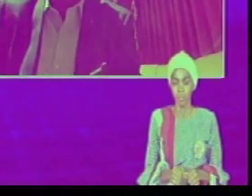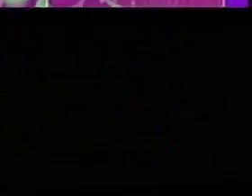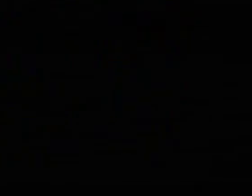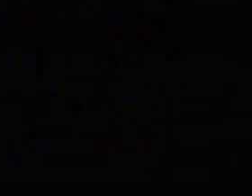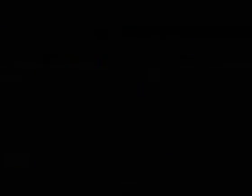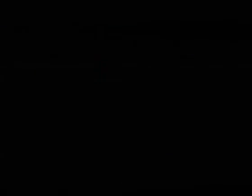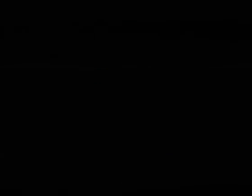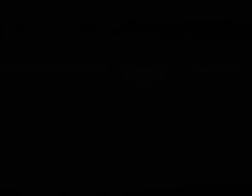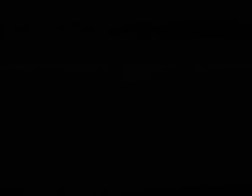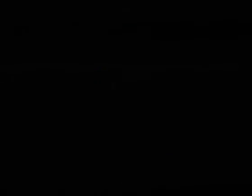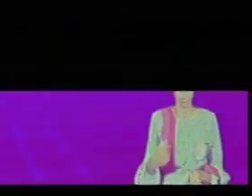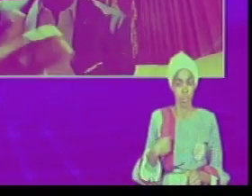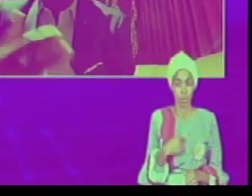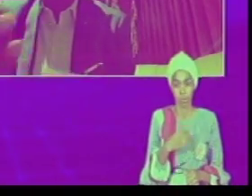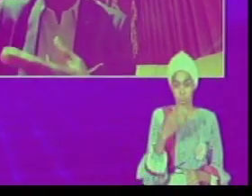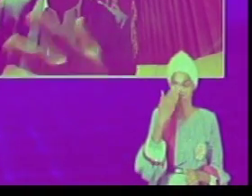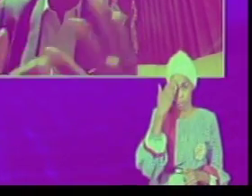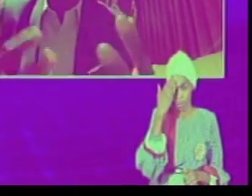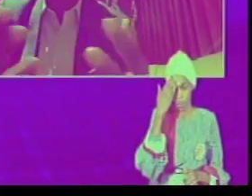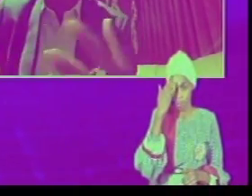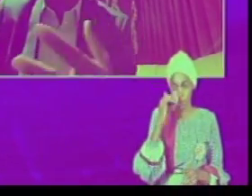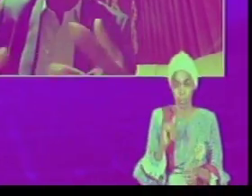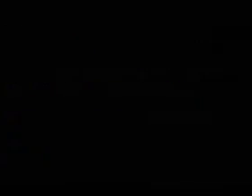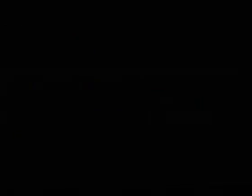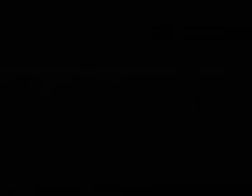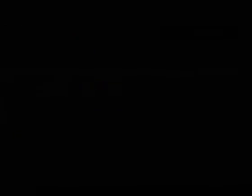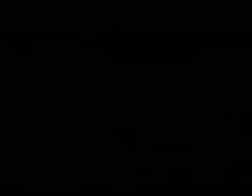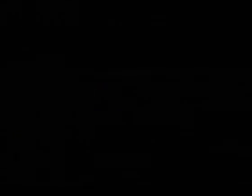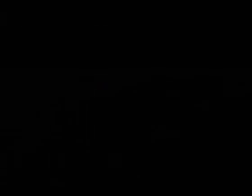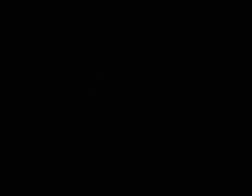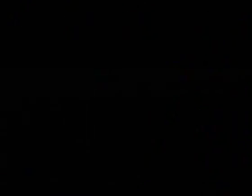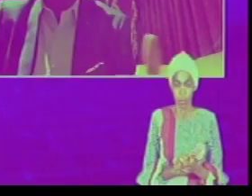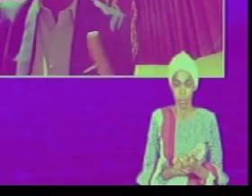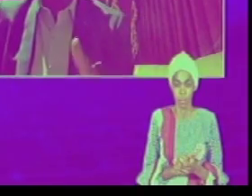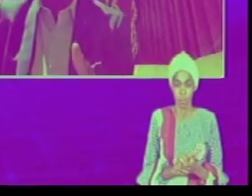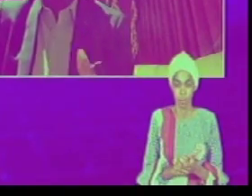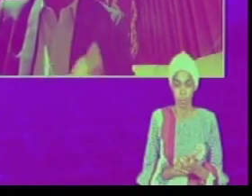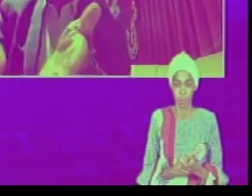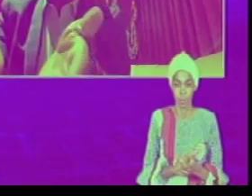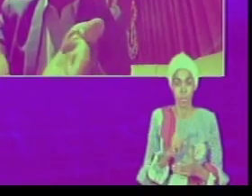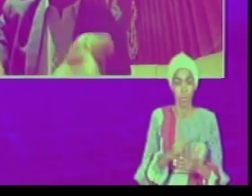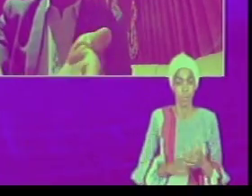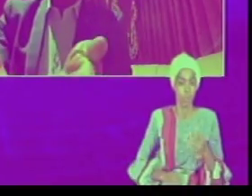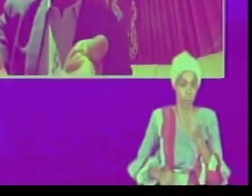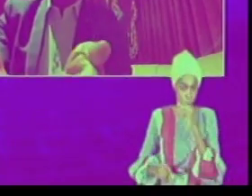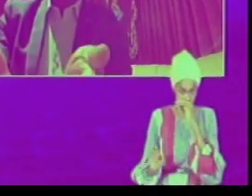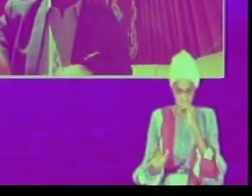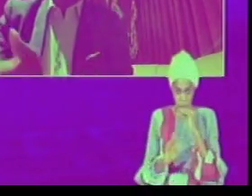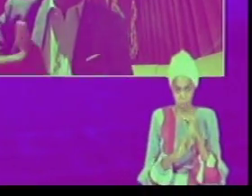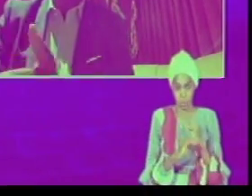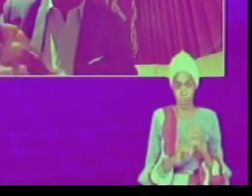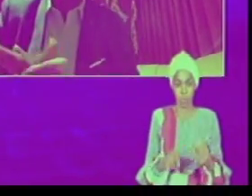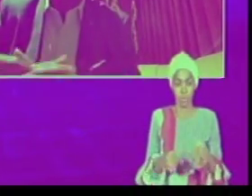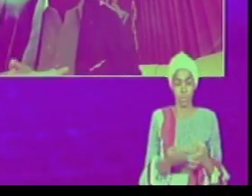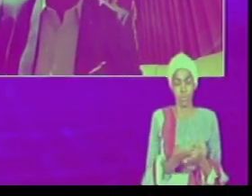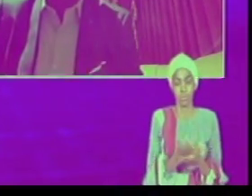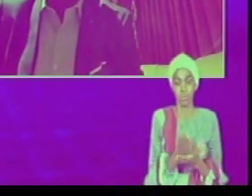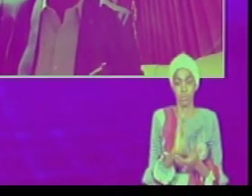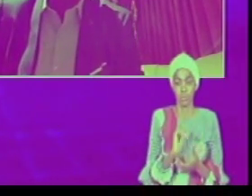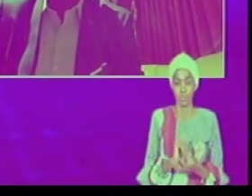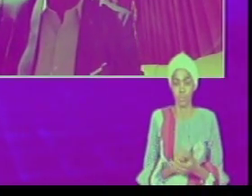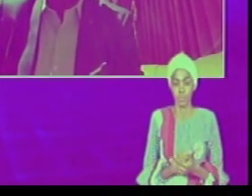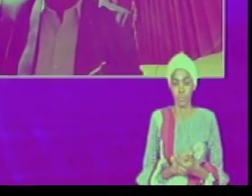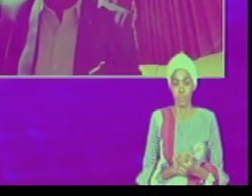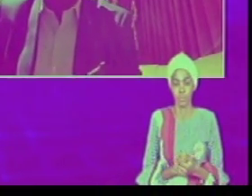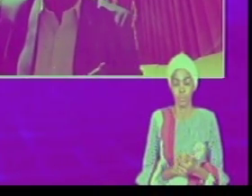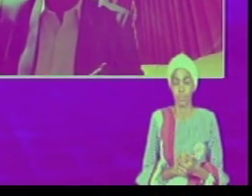we know the task that children need to go through in adolescence in order to go through that rite of